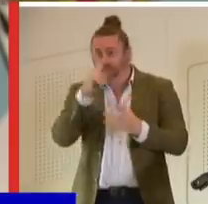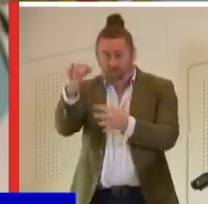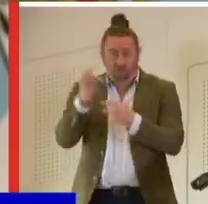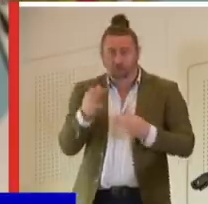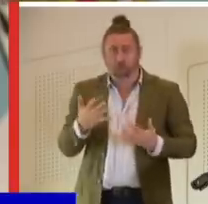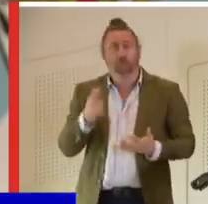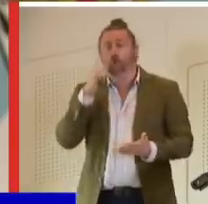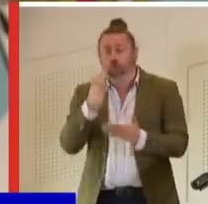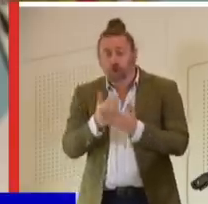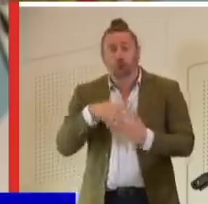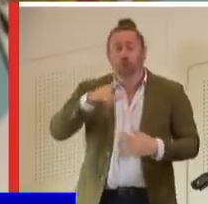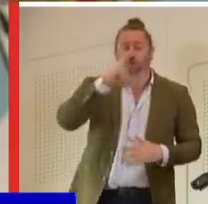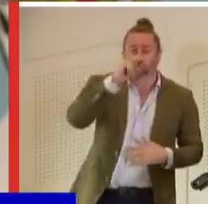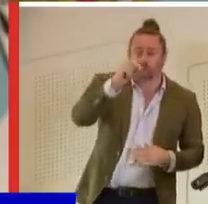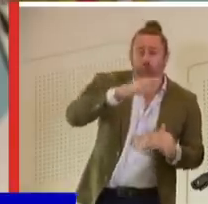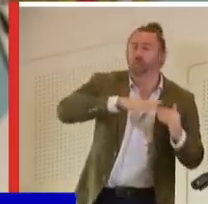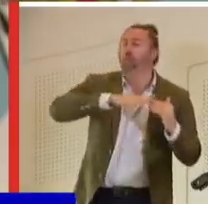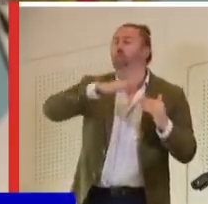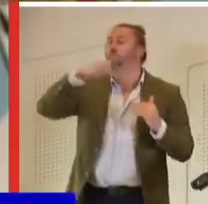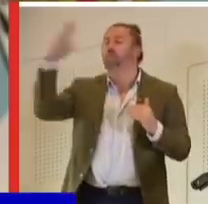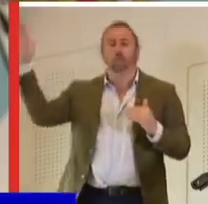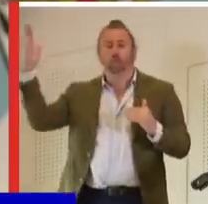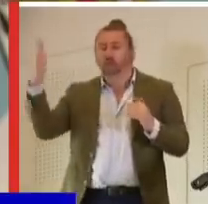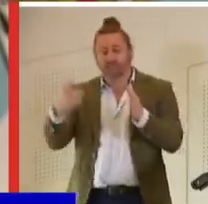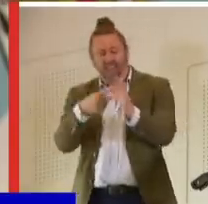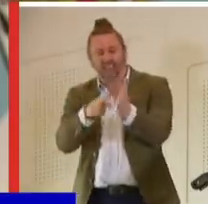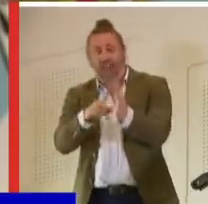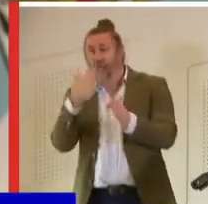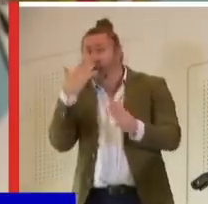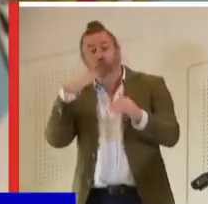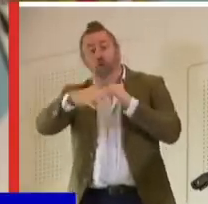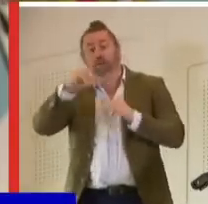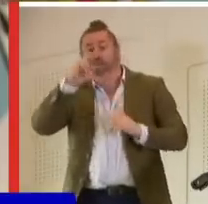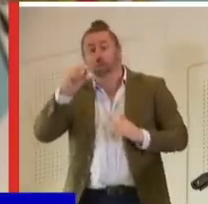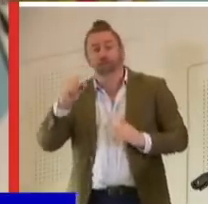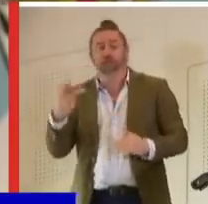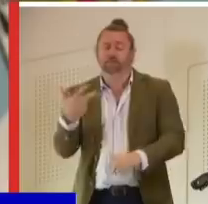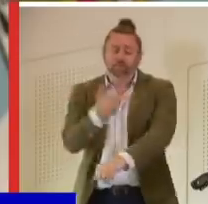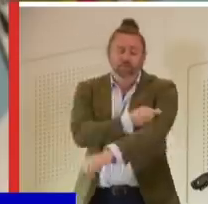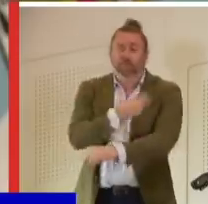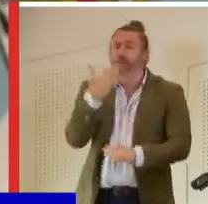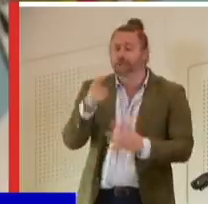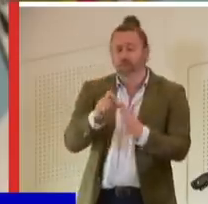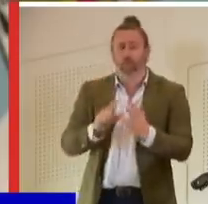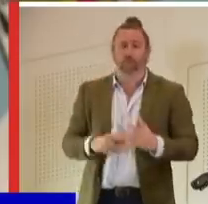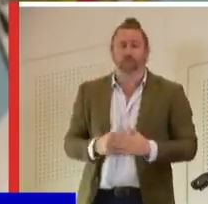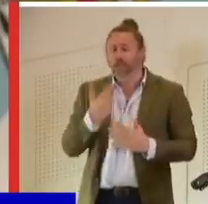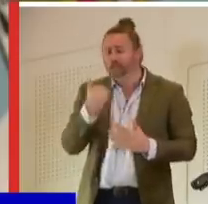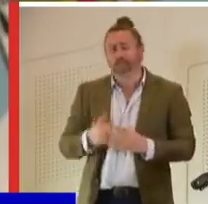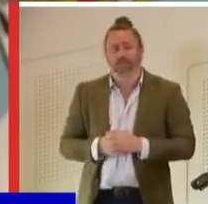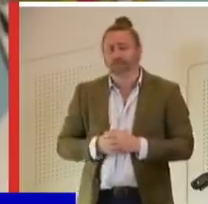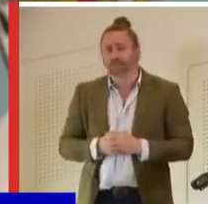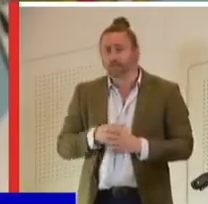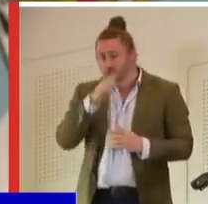single Queenslander 12 years of age or older needs to do is protect themselves, because once we